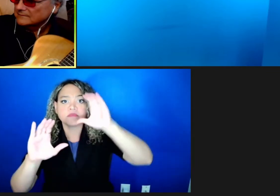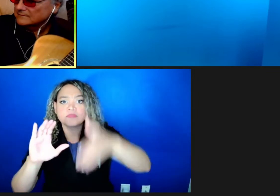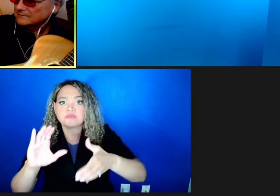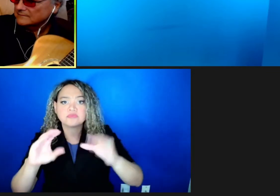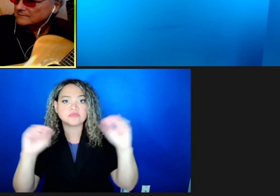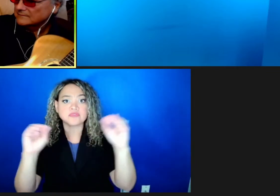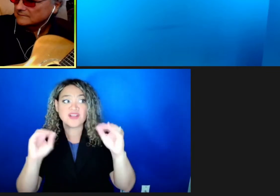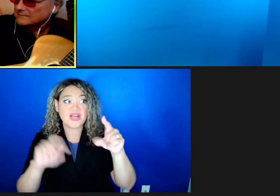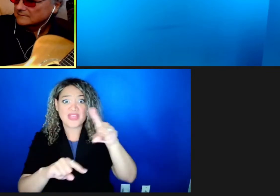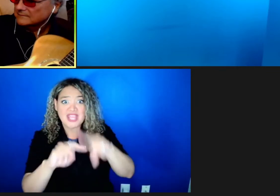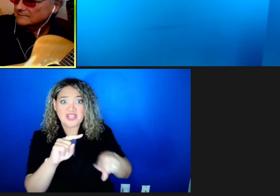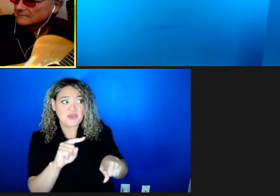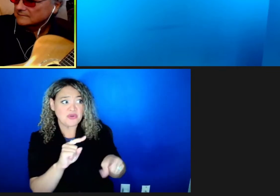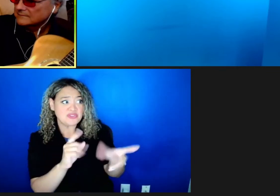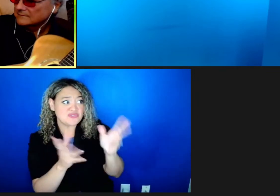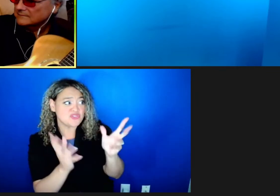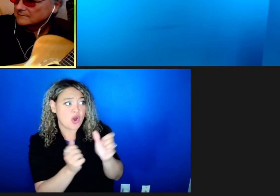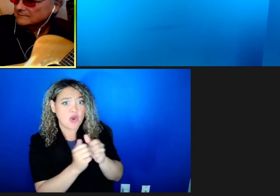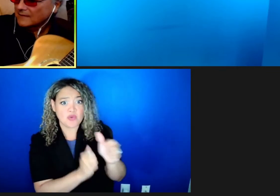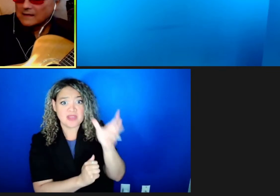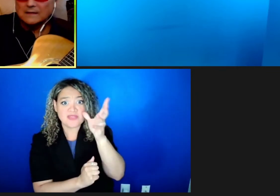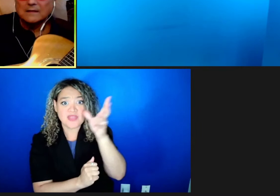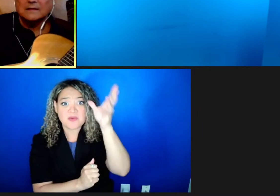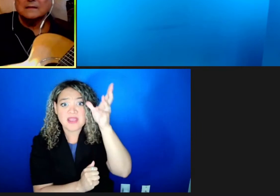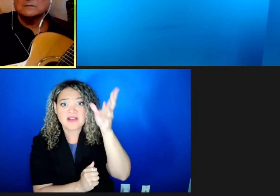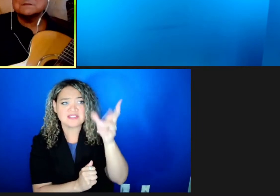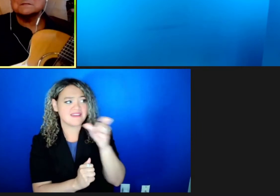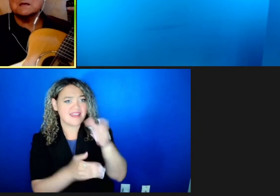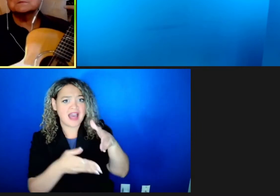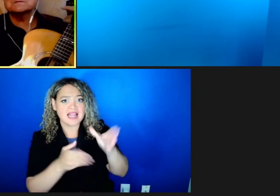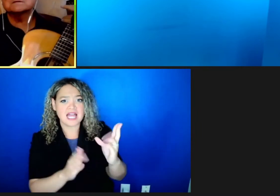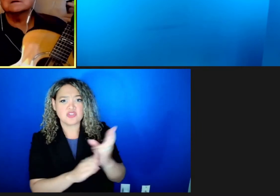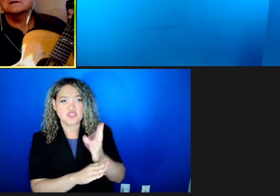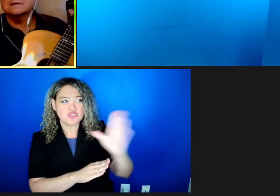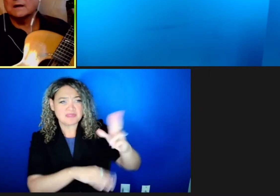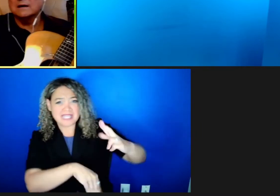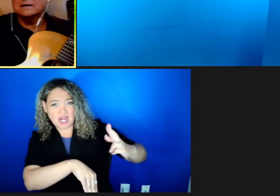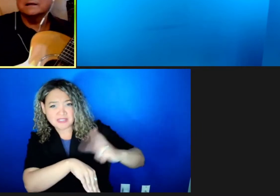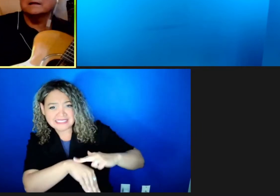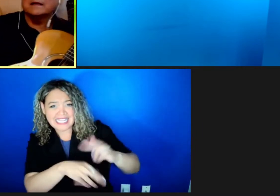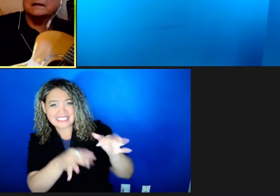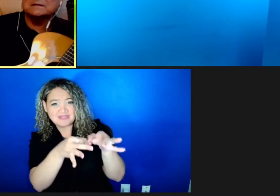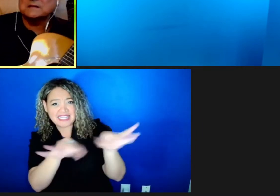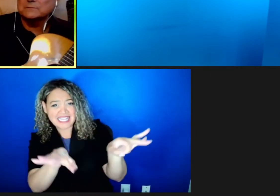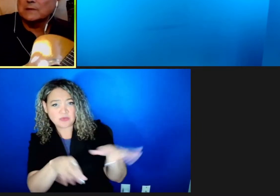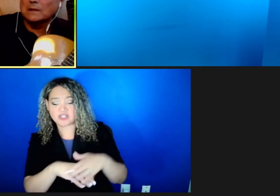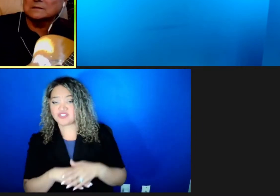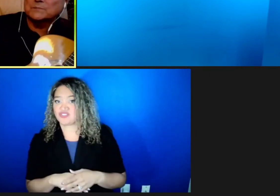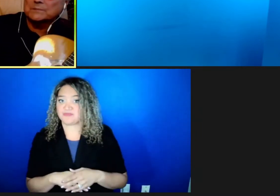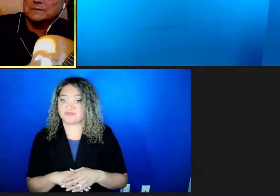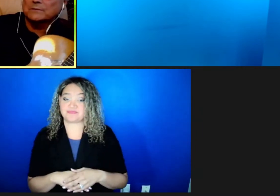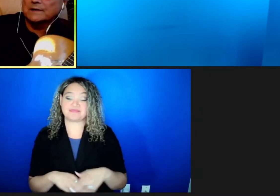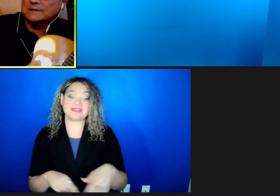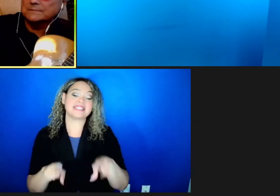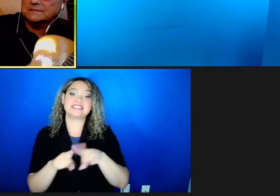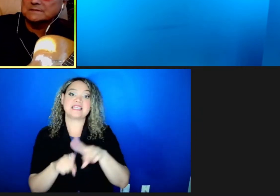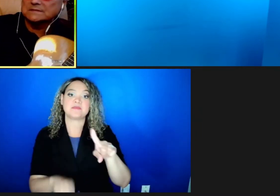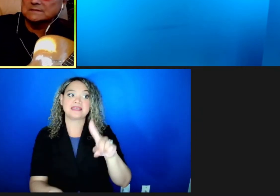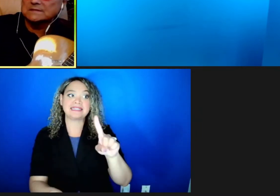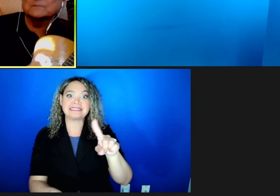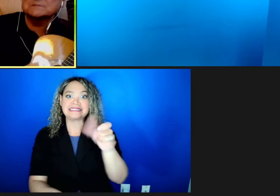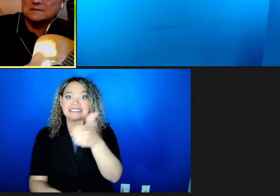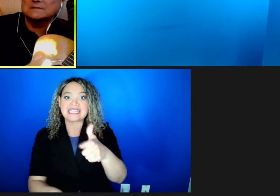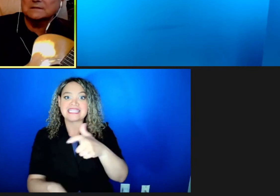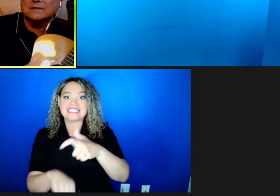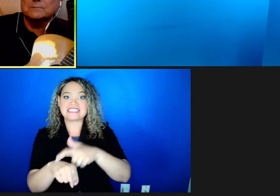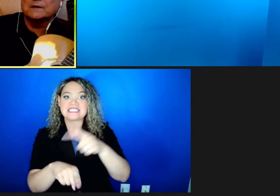to their parents. They weren't allowed to use their native language. It was the same story in any time we locked people away, but